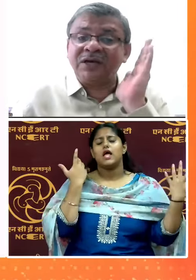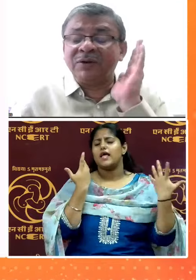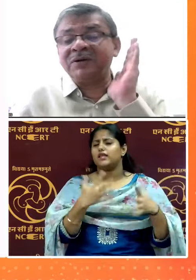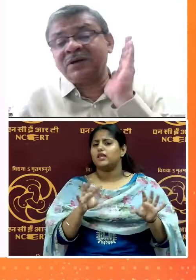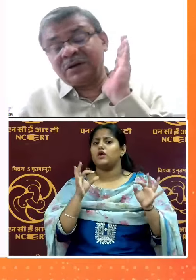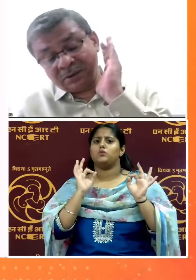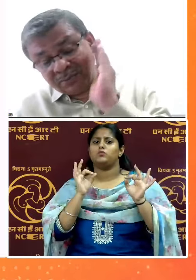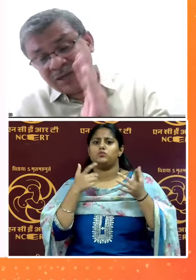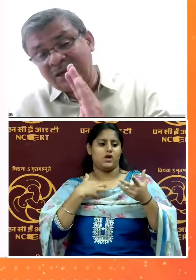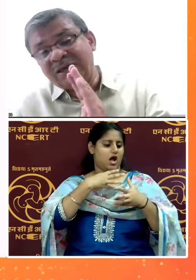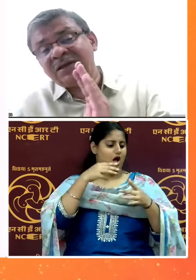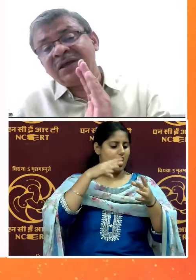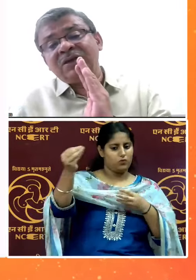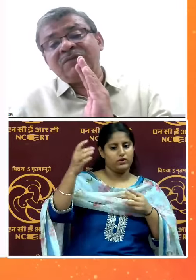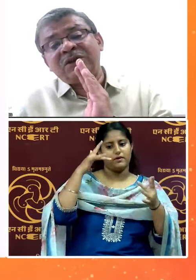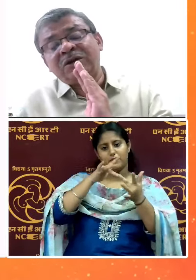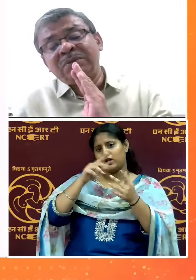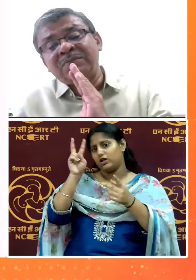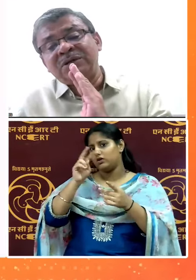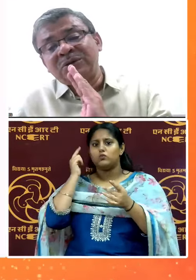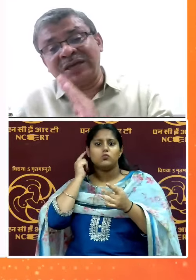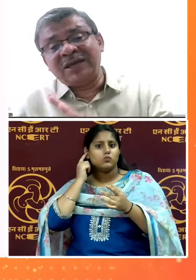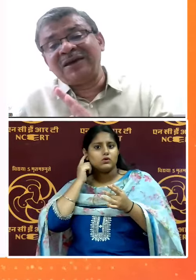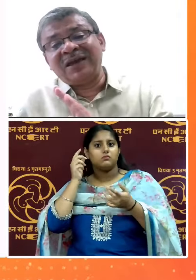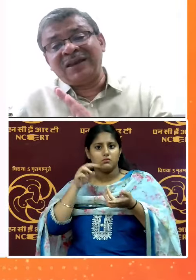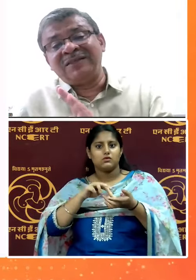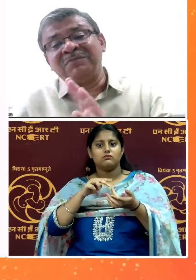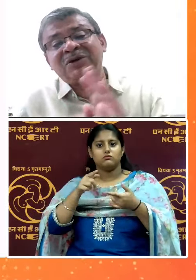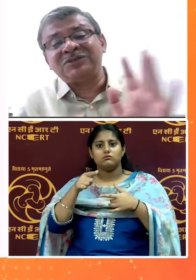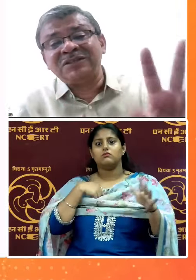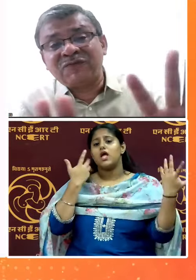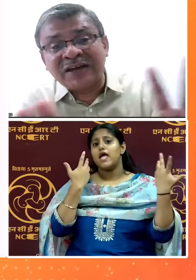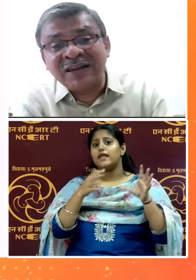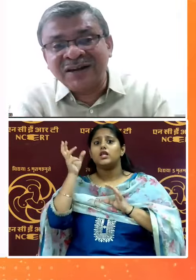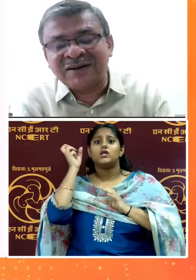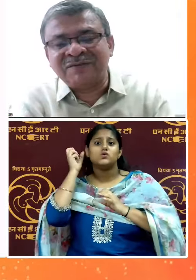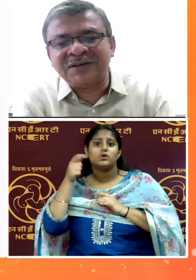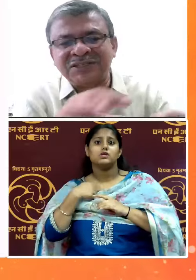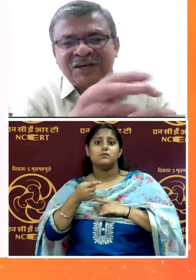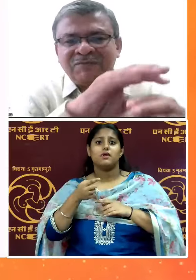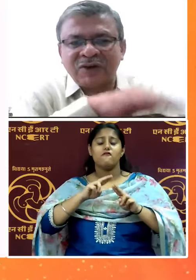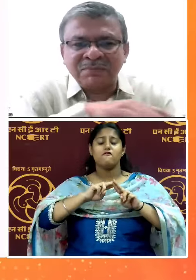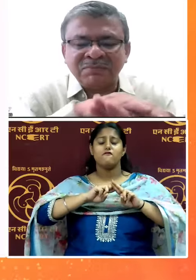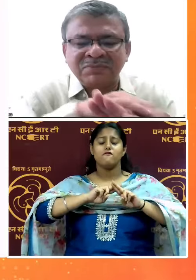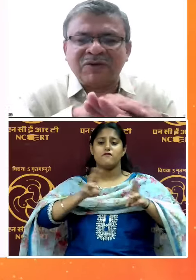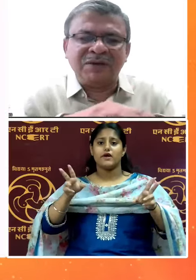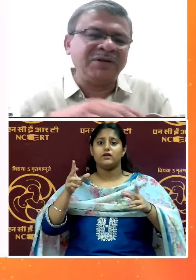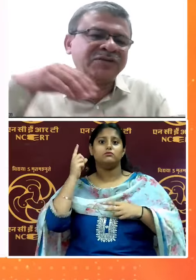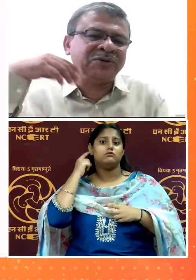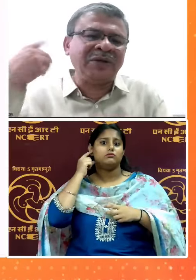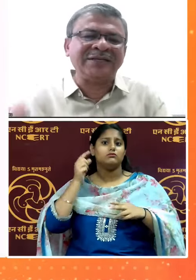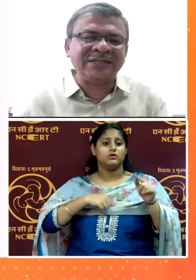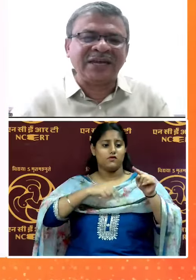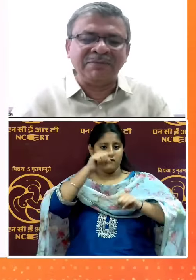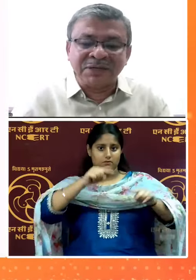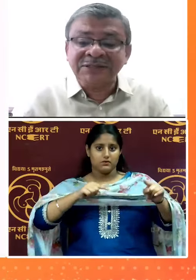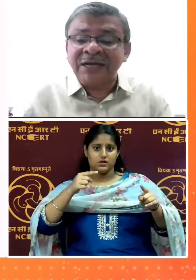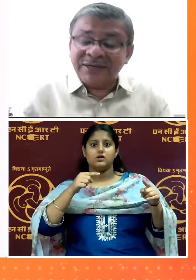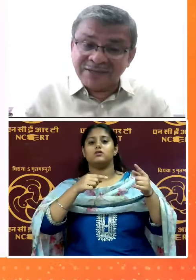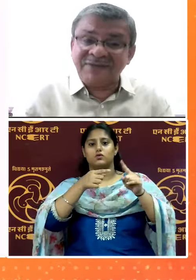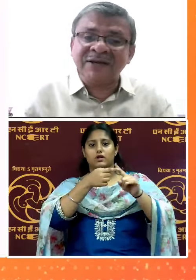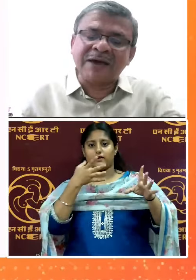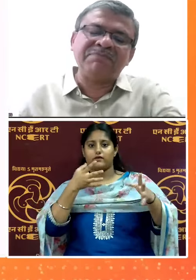outer ear or middle ear, you will not be able to hear anything because this final conversion from the vibration to electrical